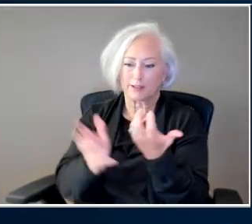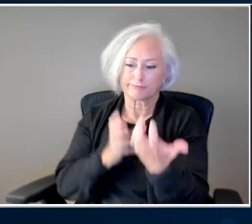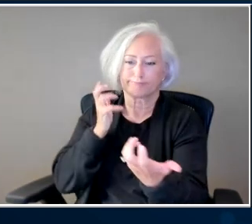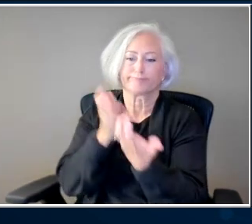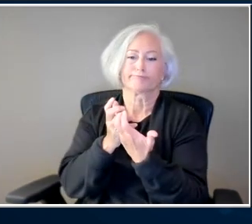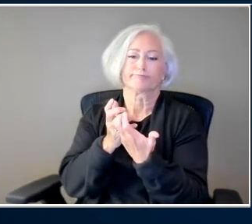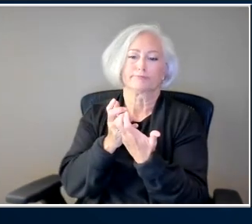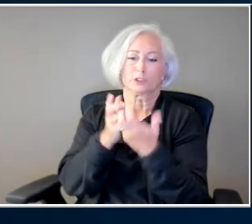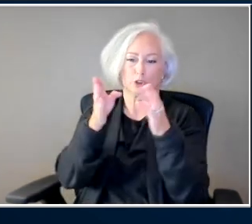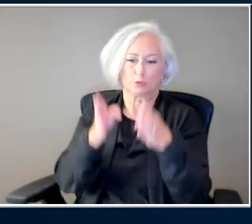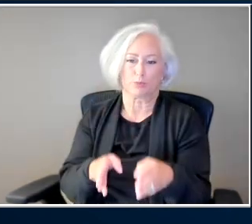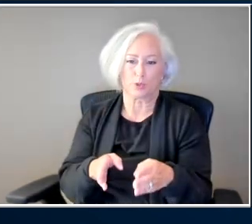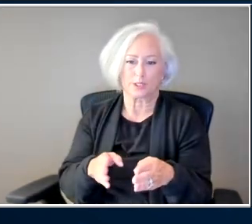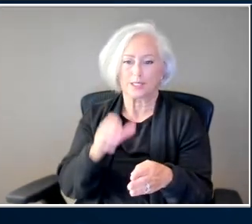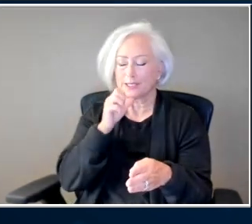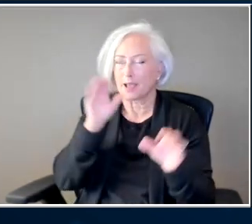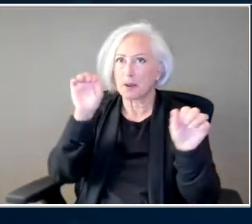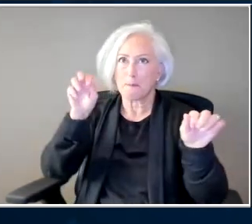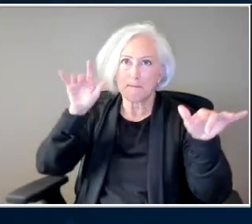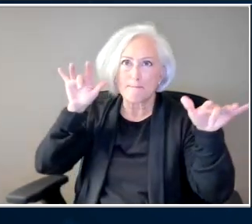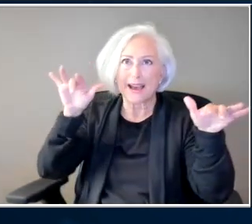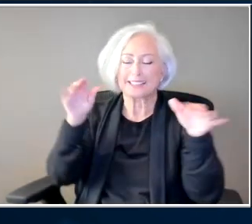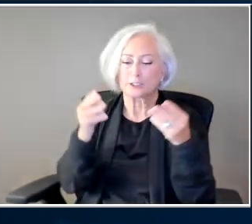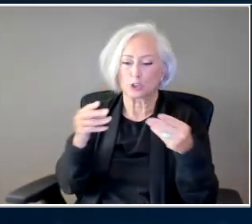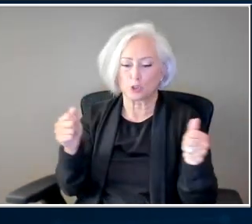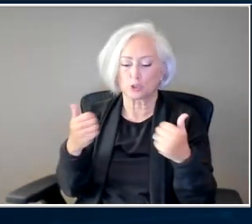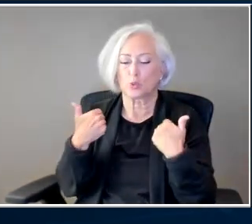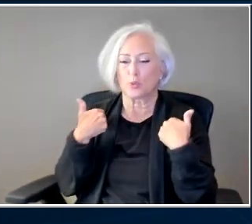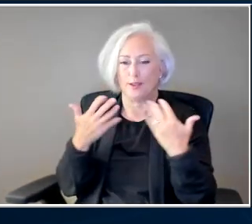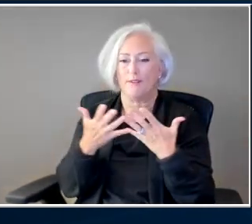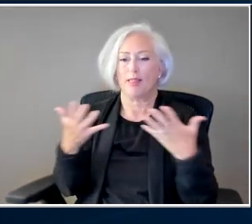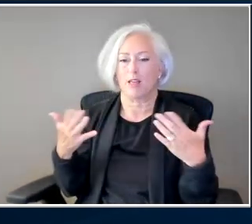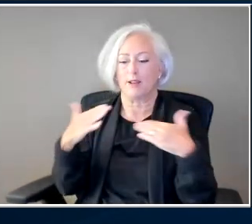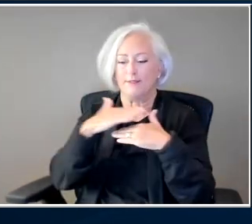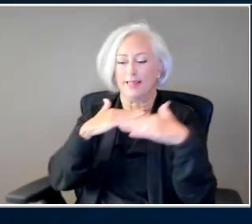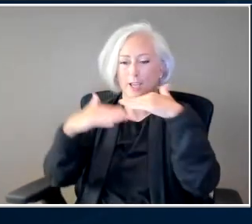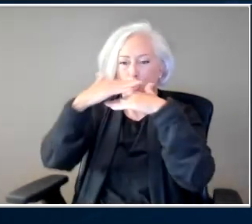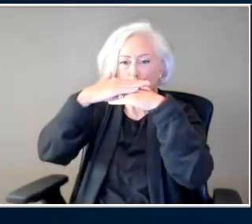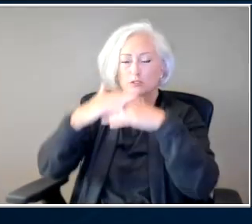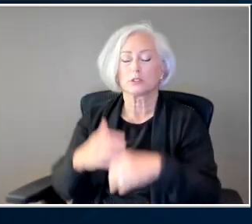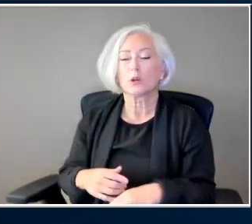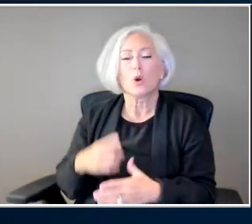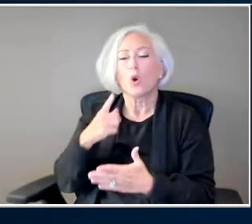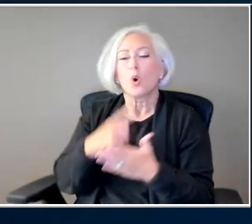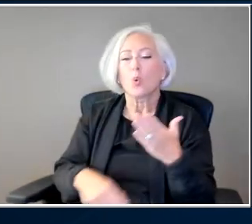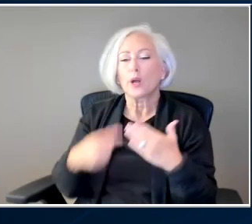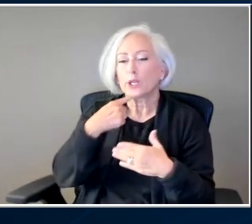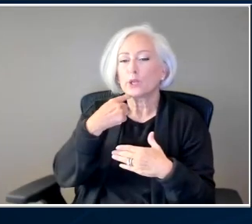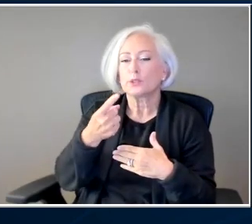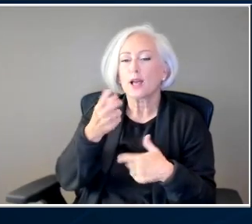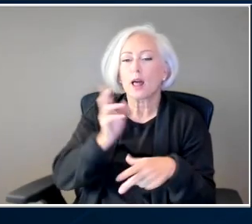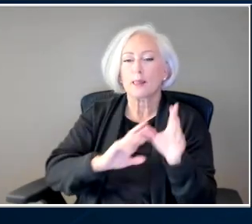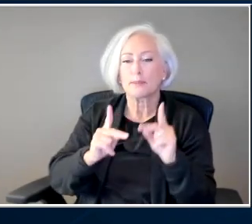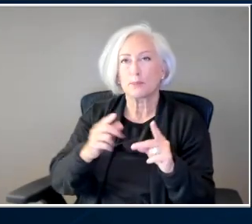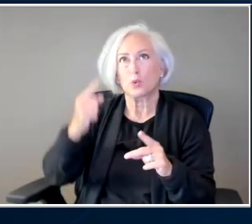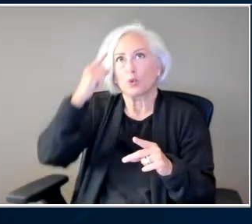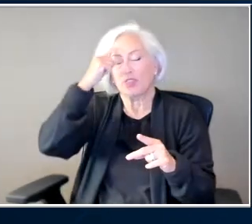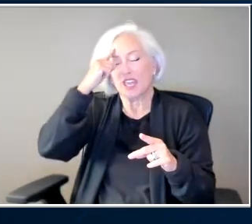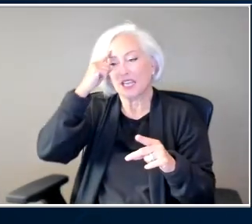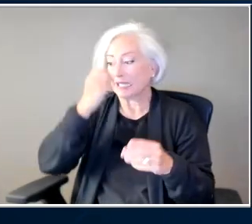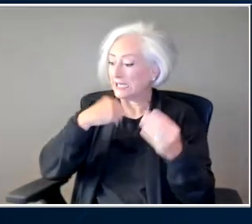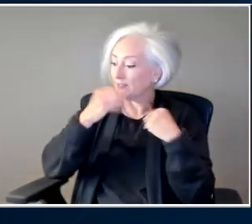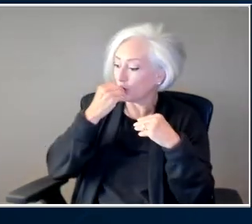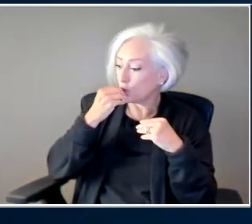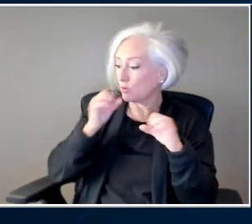magic solution. There's a lot of layers there for sure. So what do you say to people who feel like diet and exercise, that should just be good